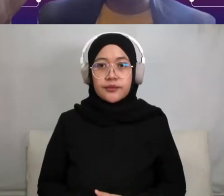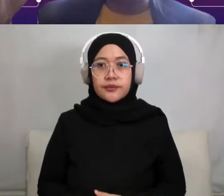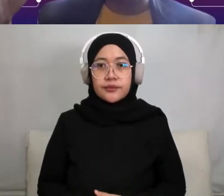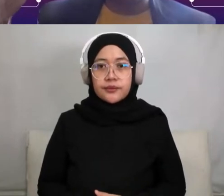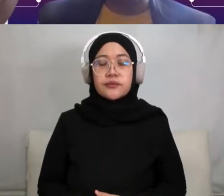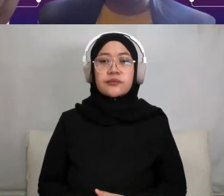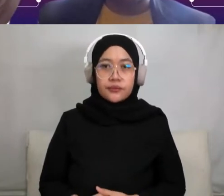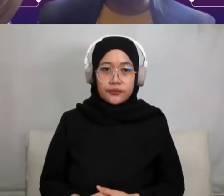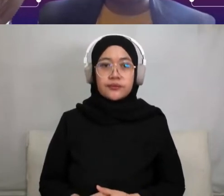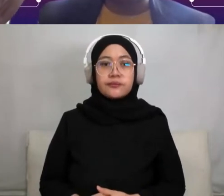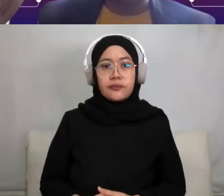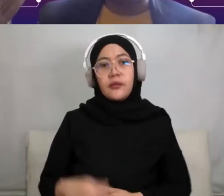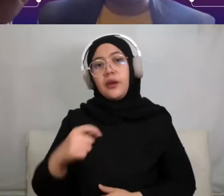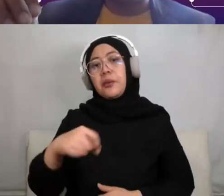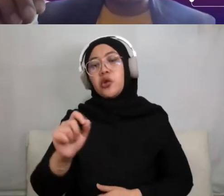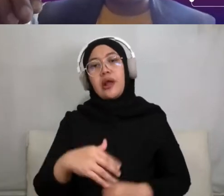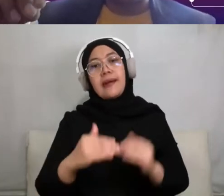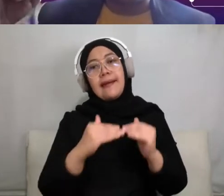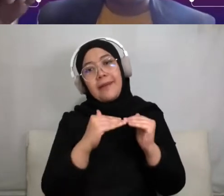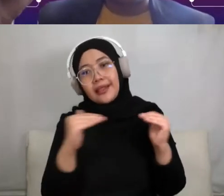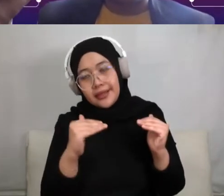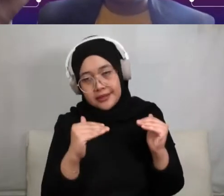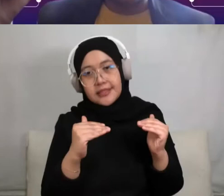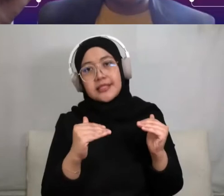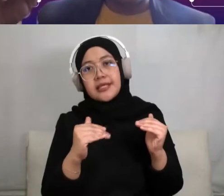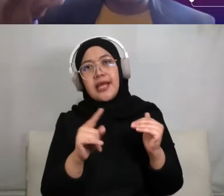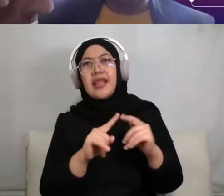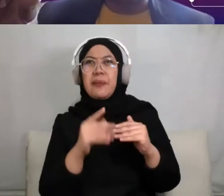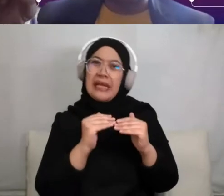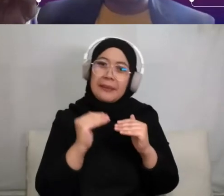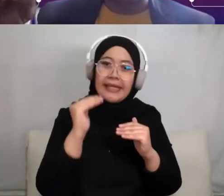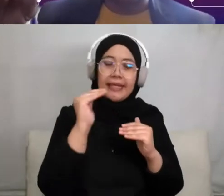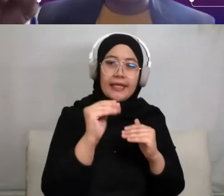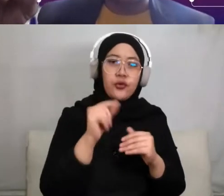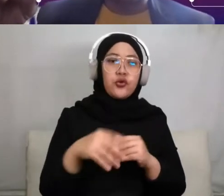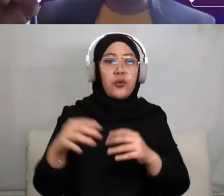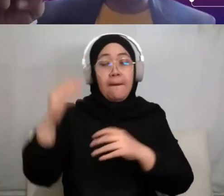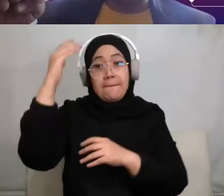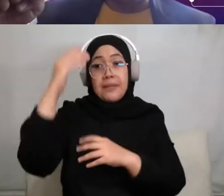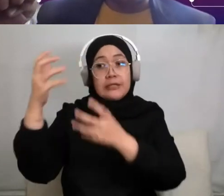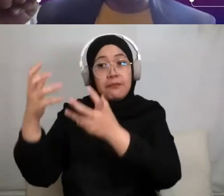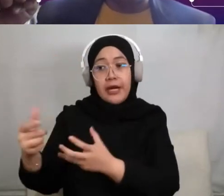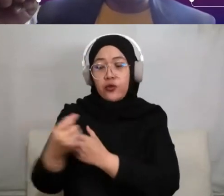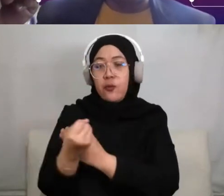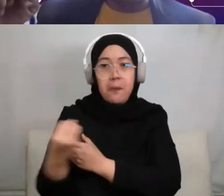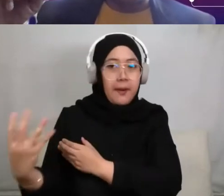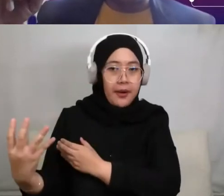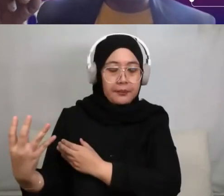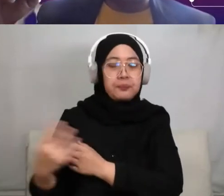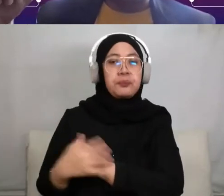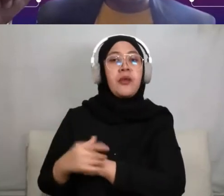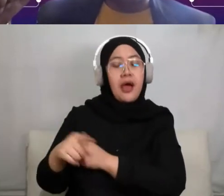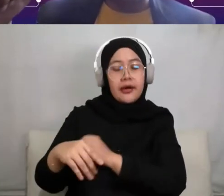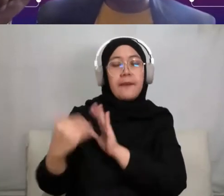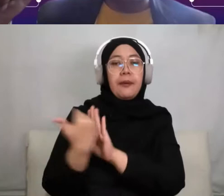the GVW, gross vehicle weight of the bus, number one. These rules are already set in India. Now, when it comes